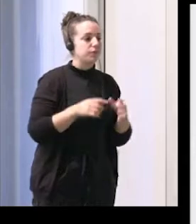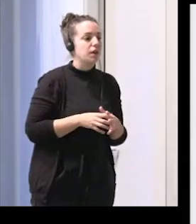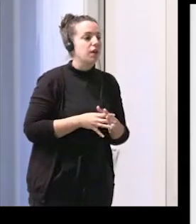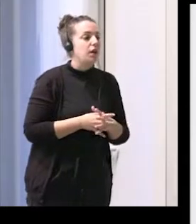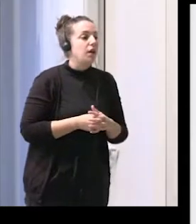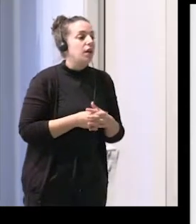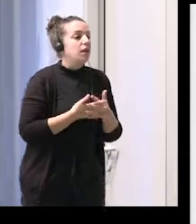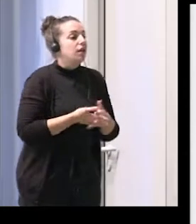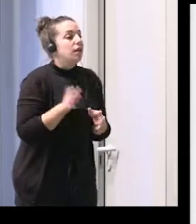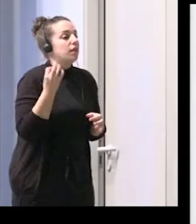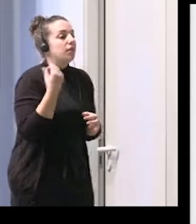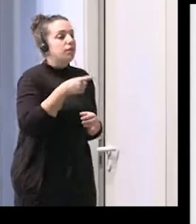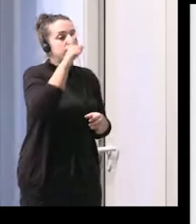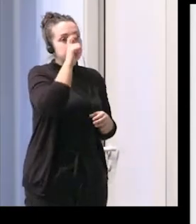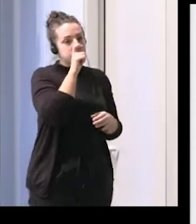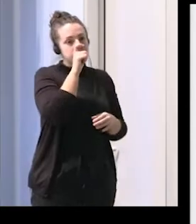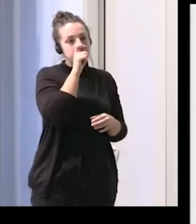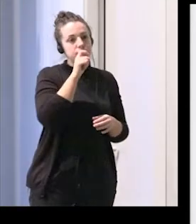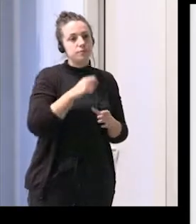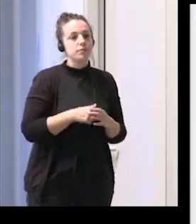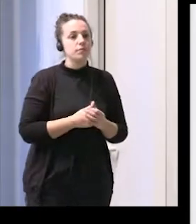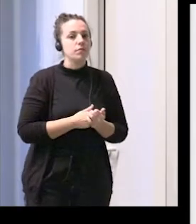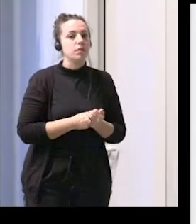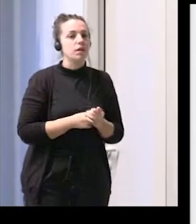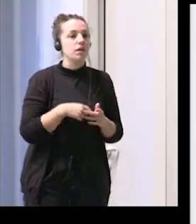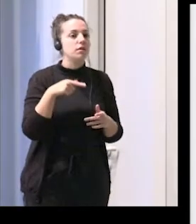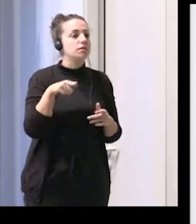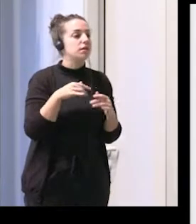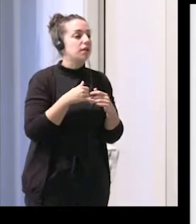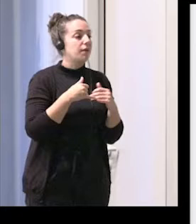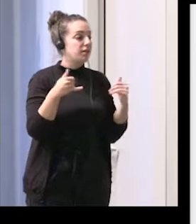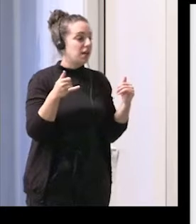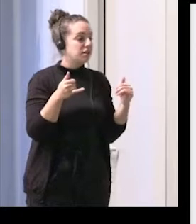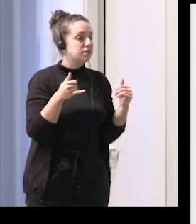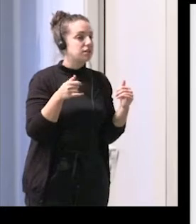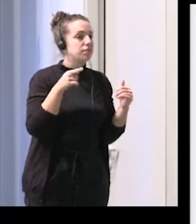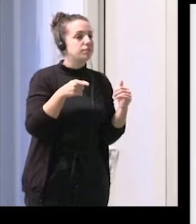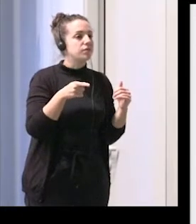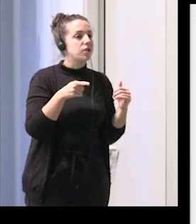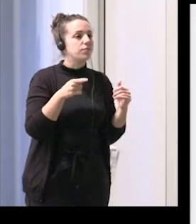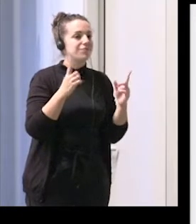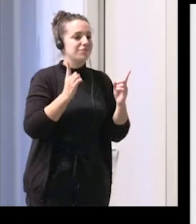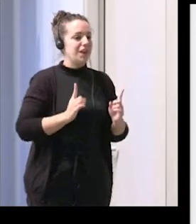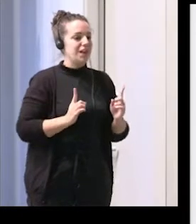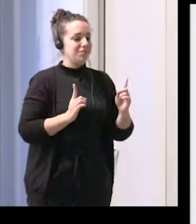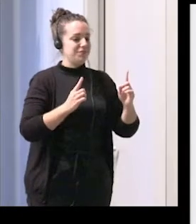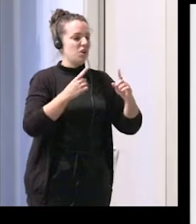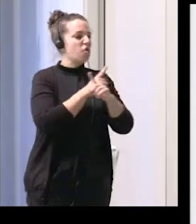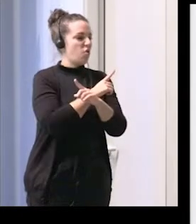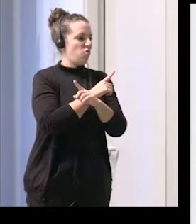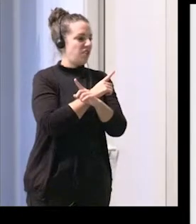do cross mainly contralaterally. Okay. So how are we going to measure activity from